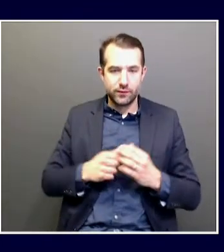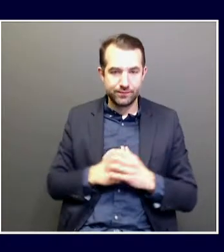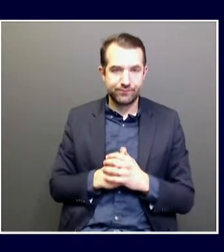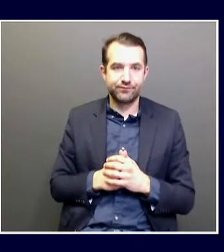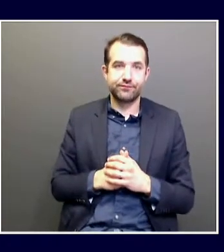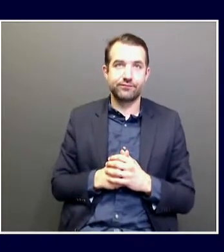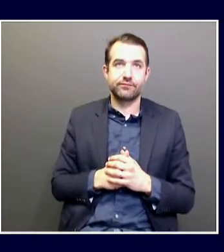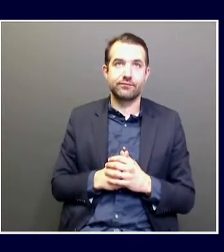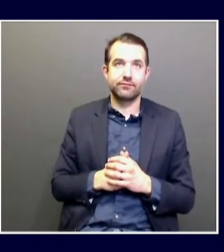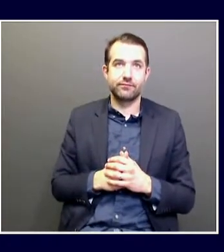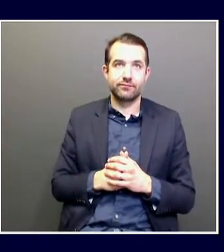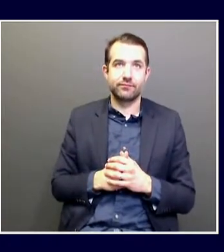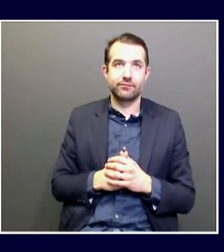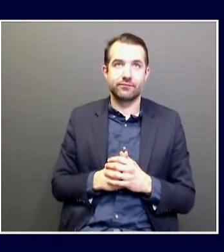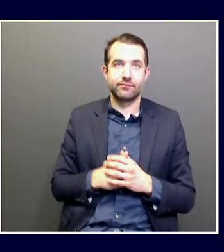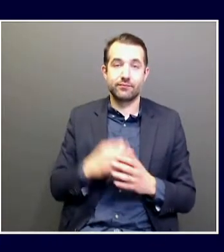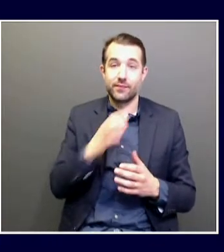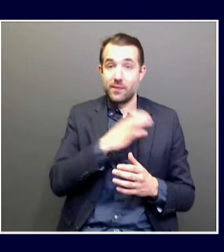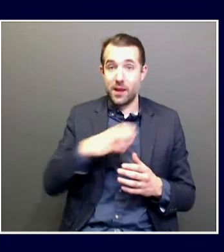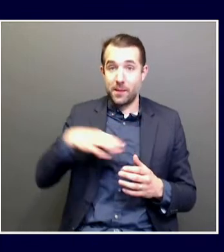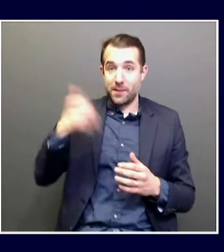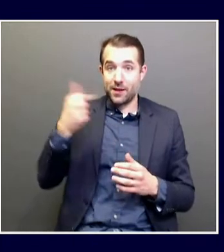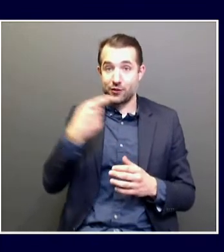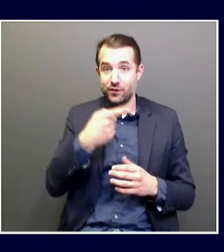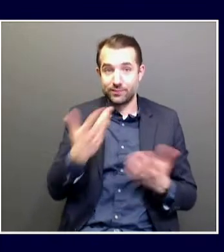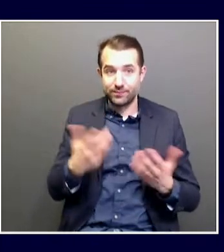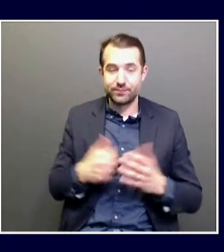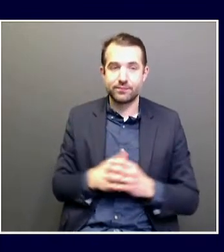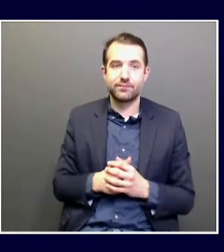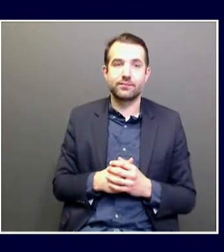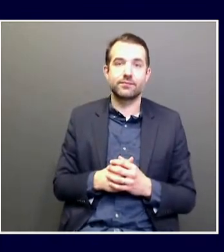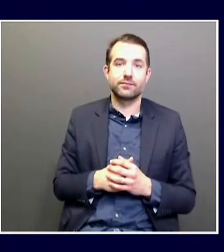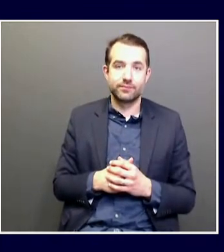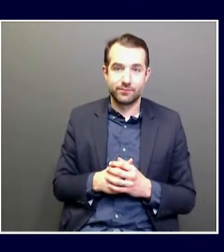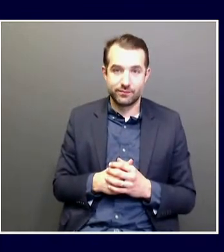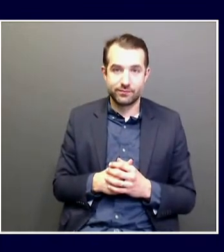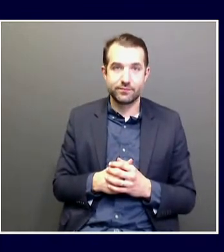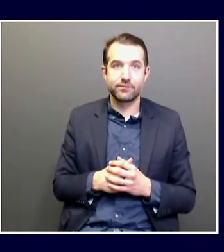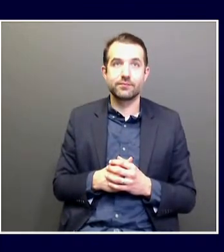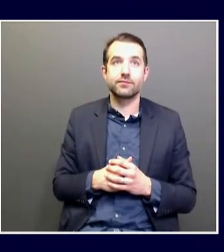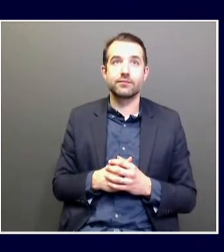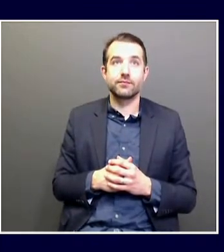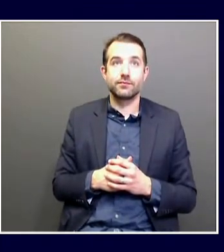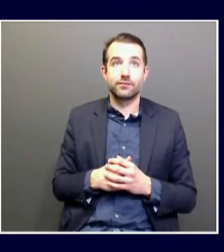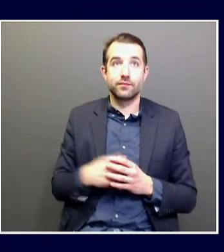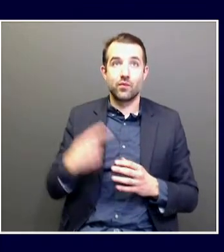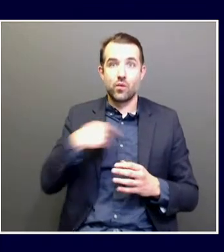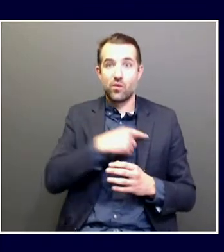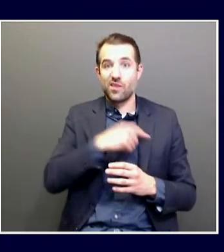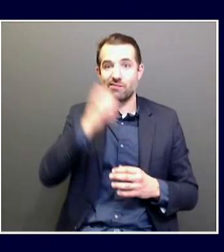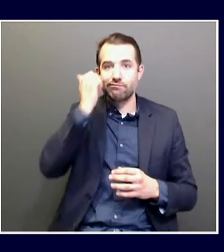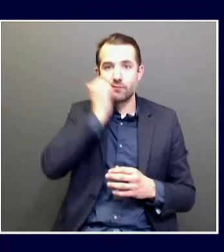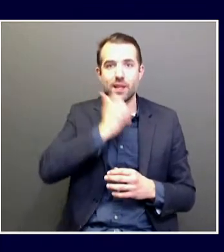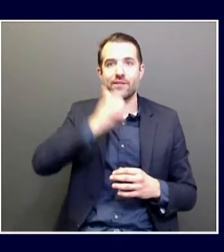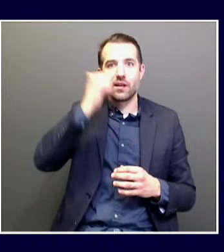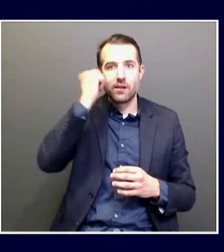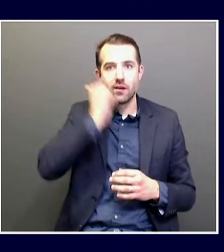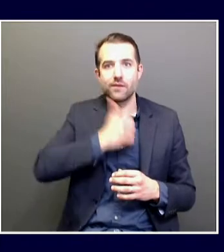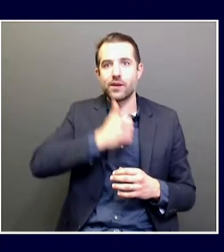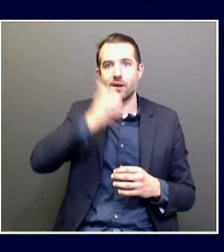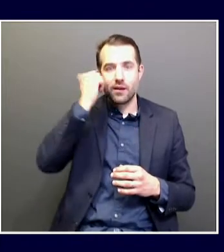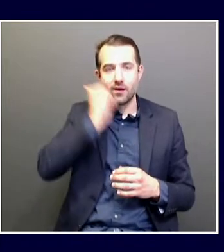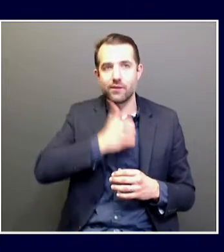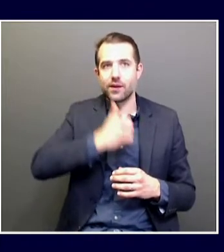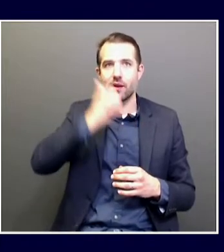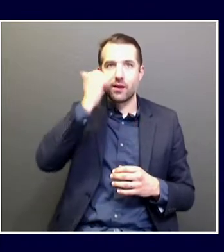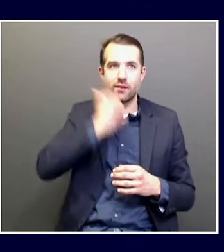ahead. We assess the situation at hand. We plan for different scenarios. The response to